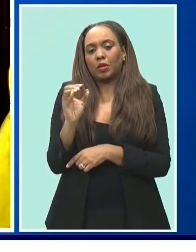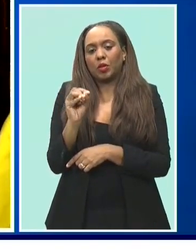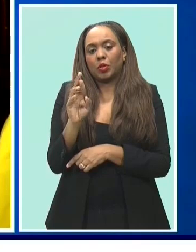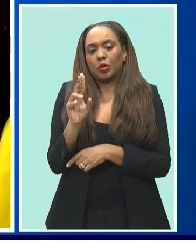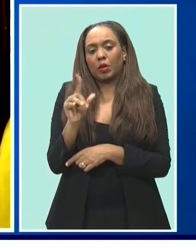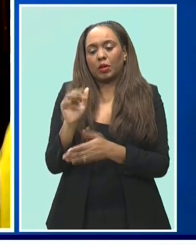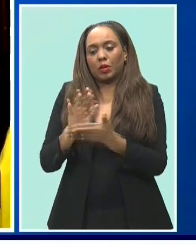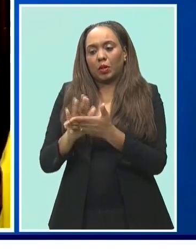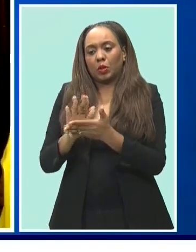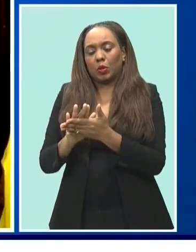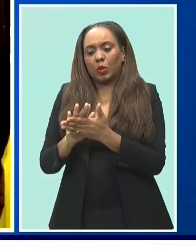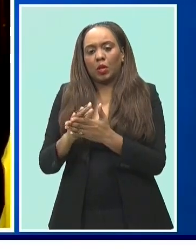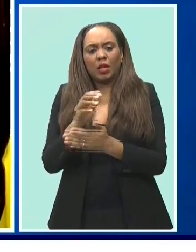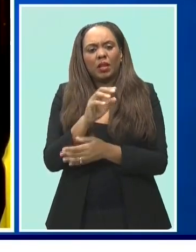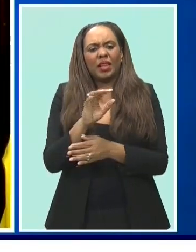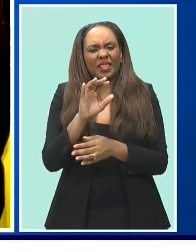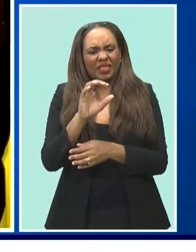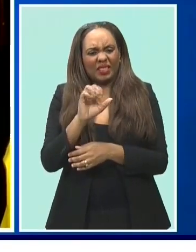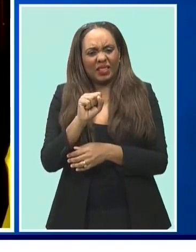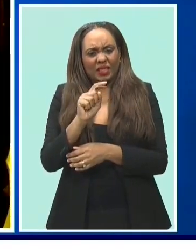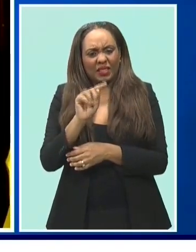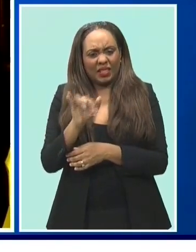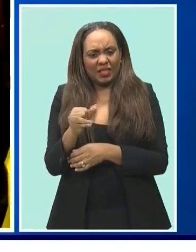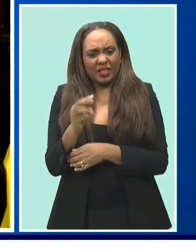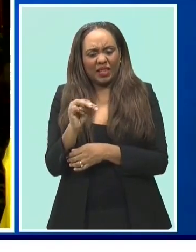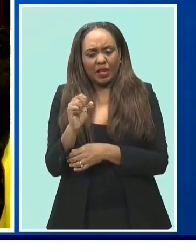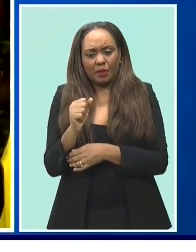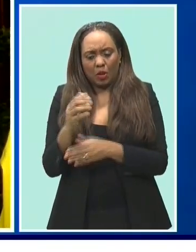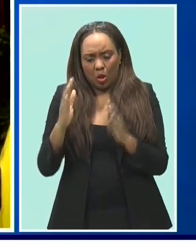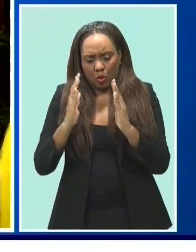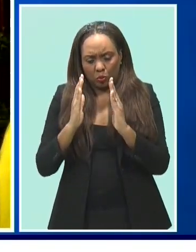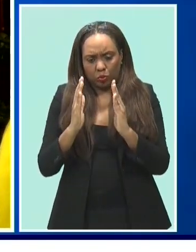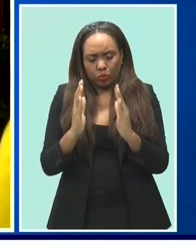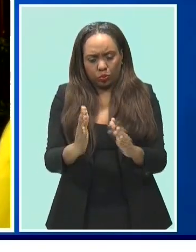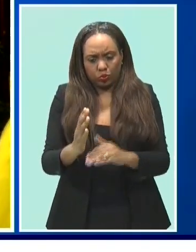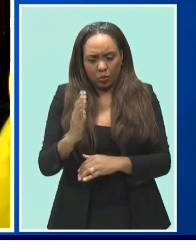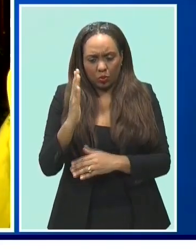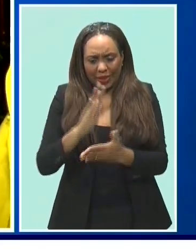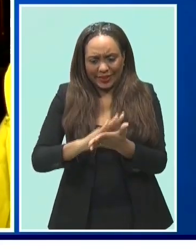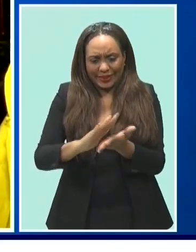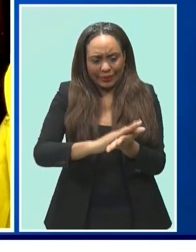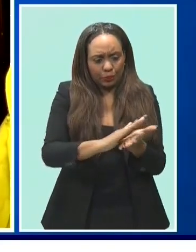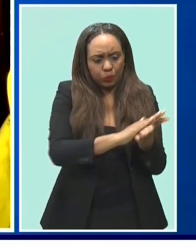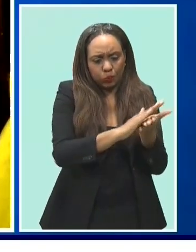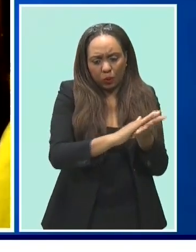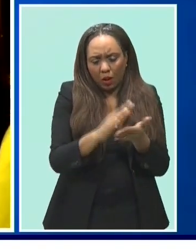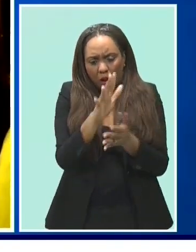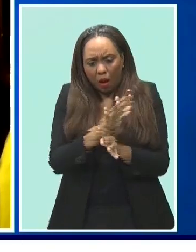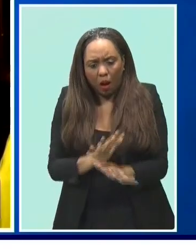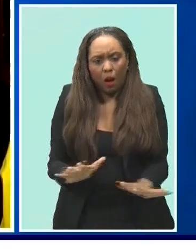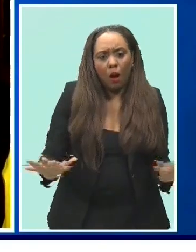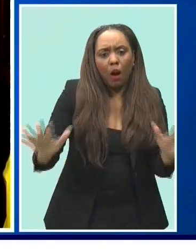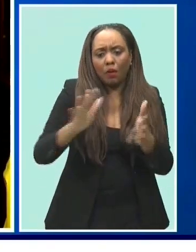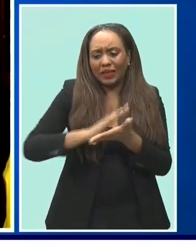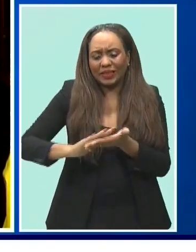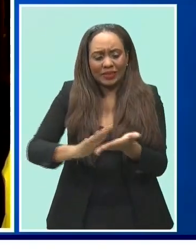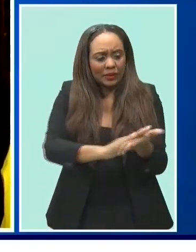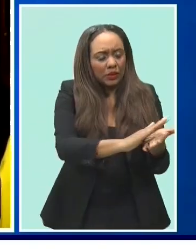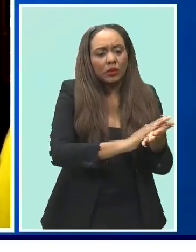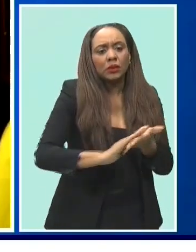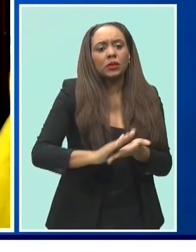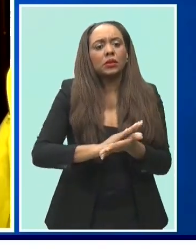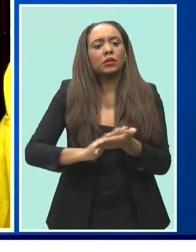coastline to Whole Town and come up through to meet to Warrens as well as the main highway. Well,